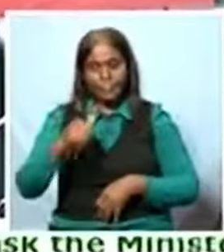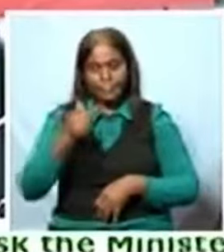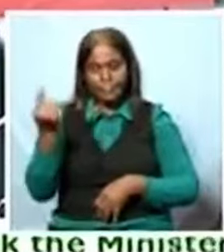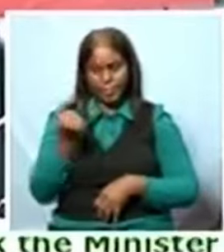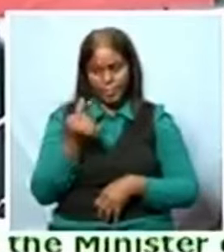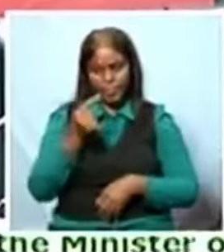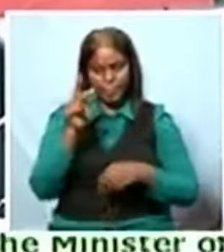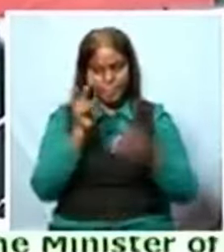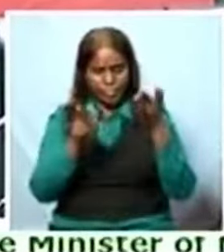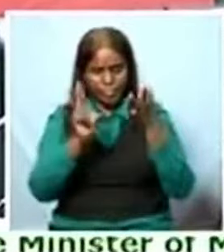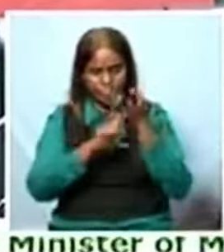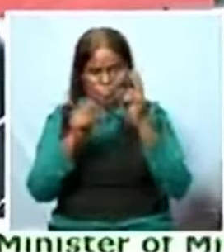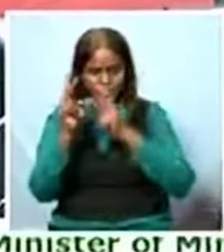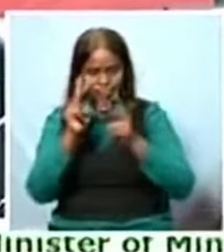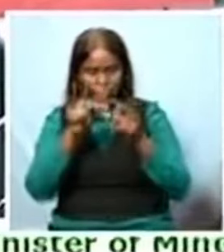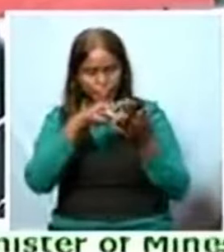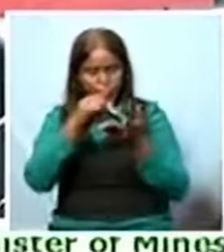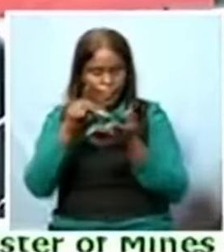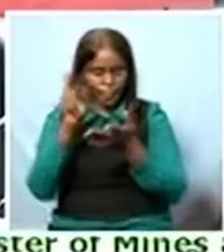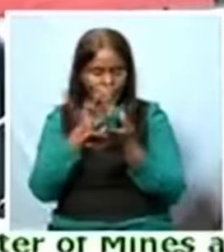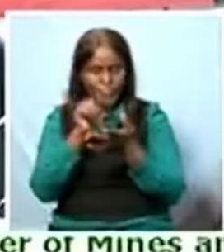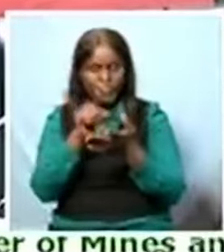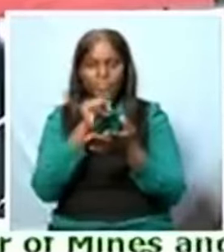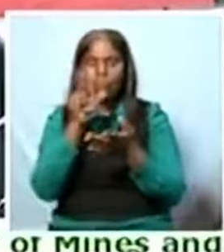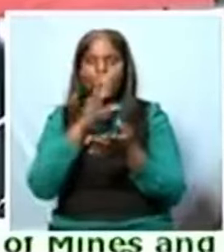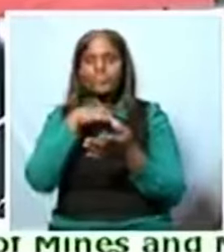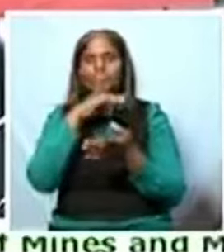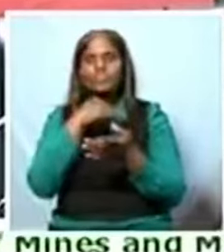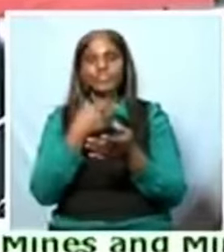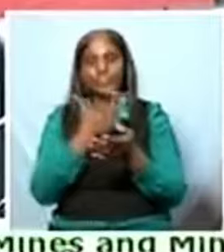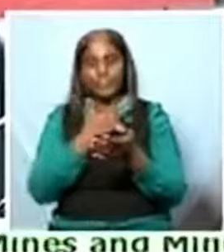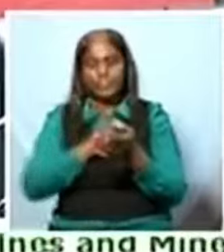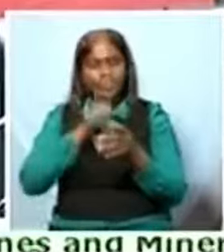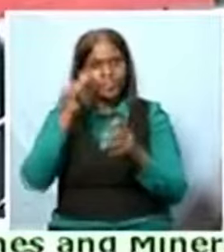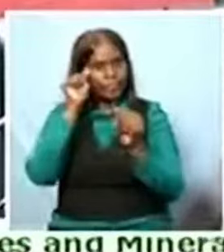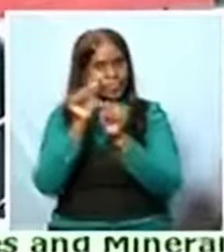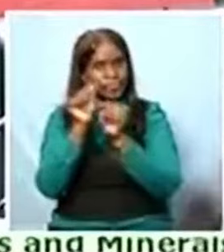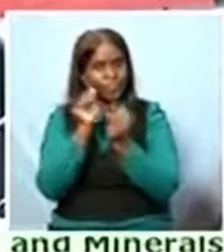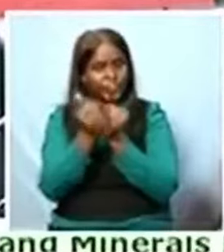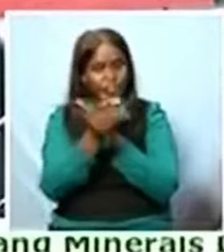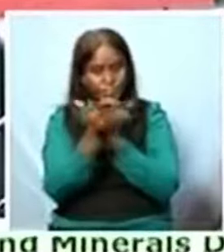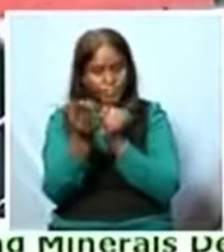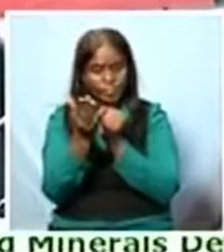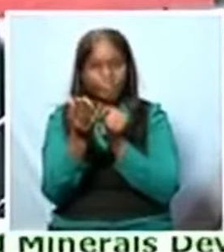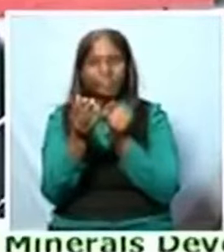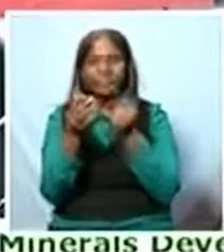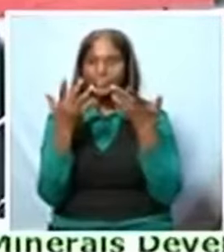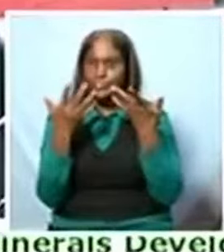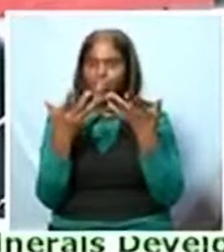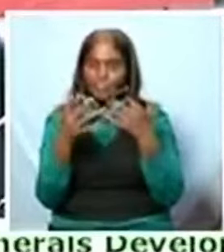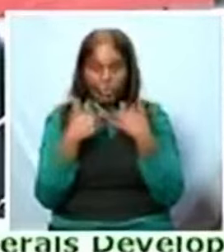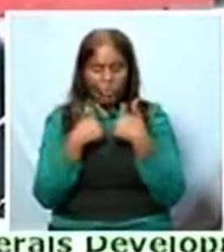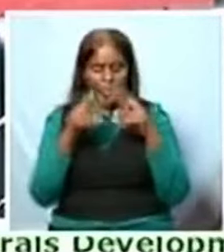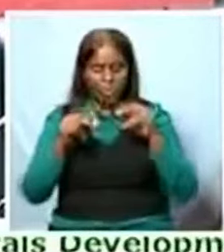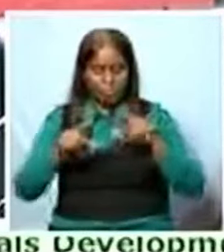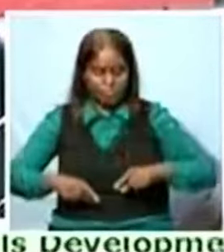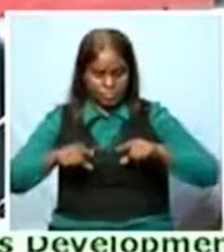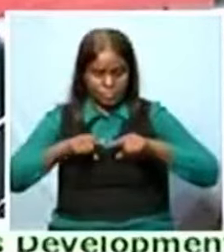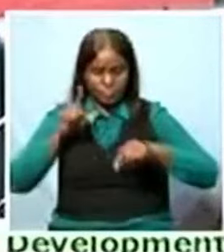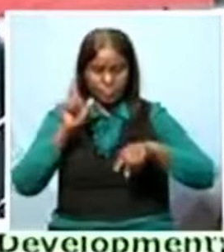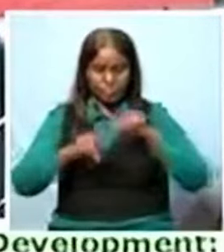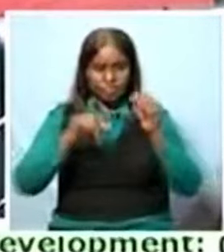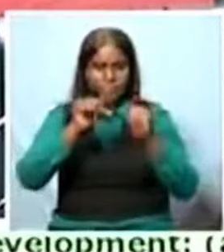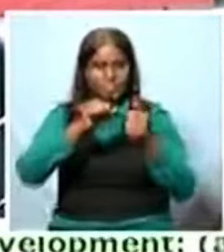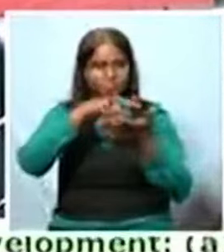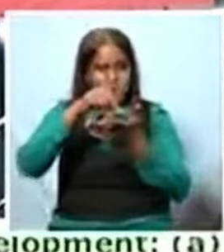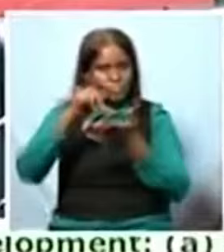revisit the law and say compensation is not enough. I do agree with you that loss of life, there is no life loss that can be